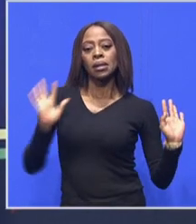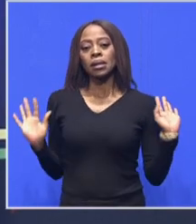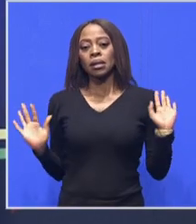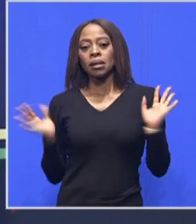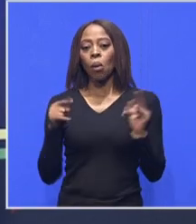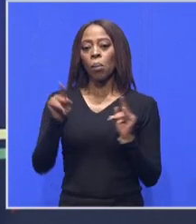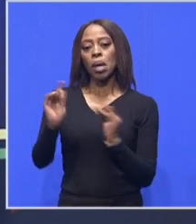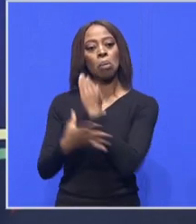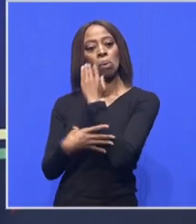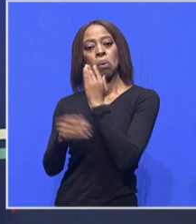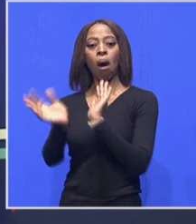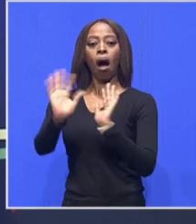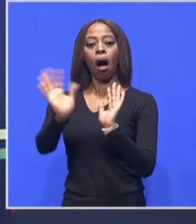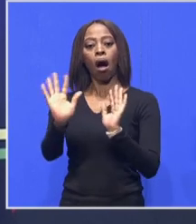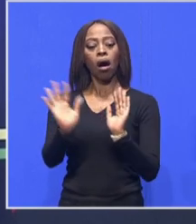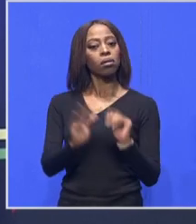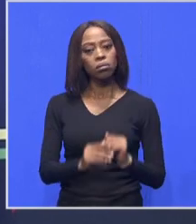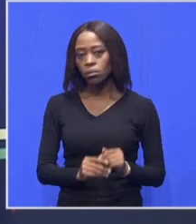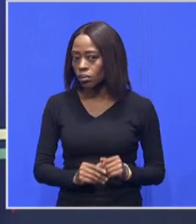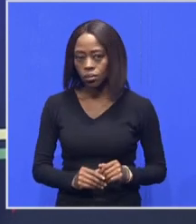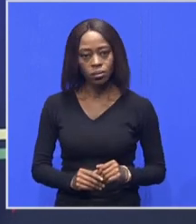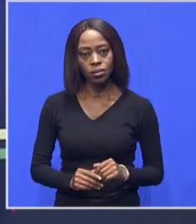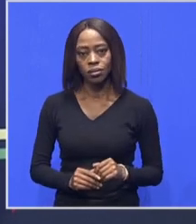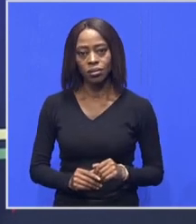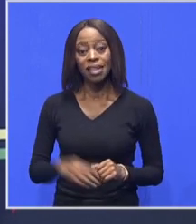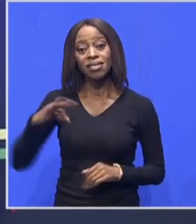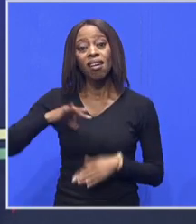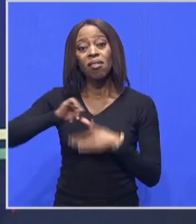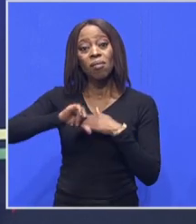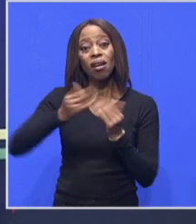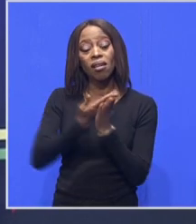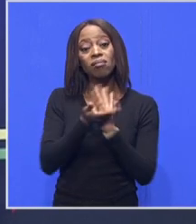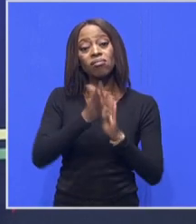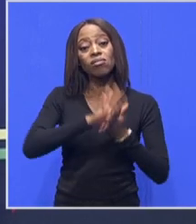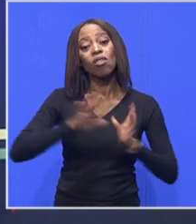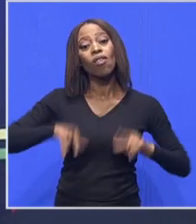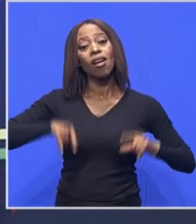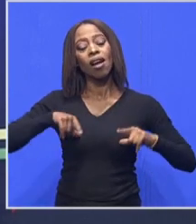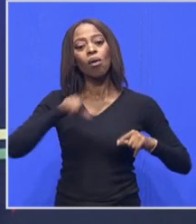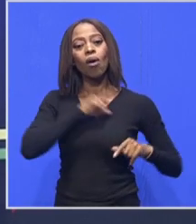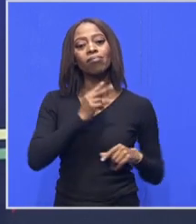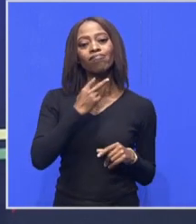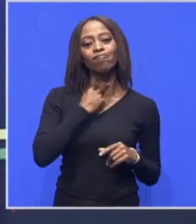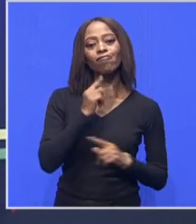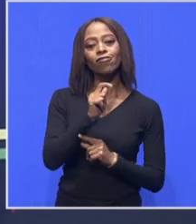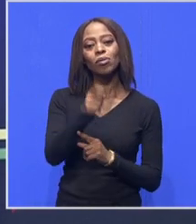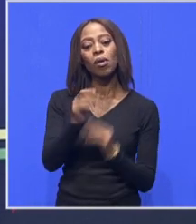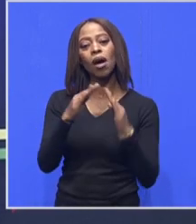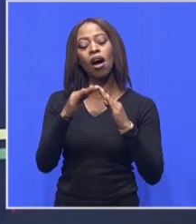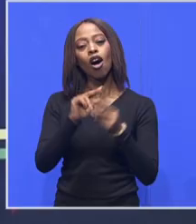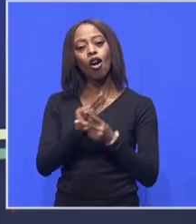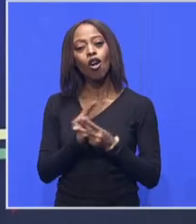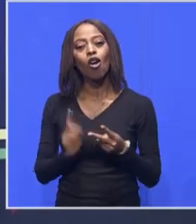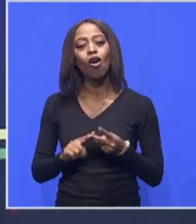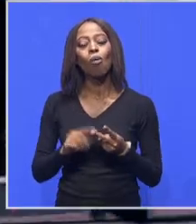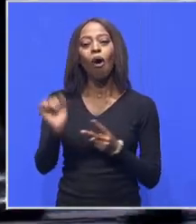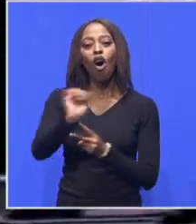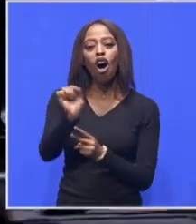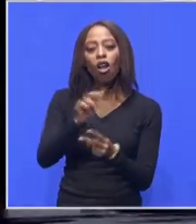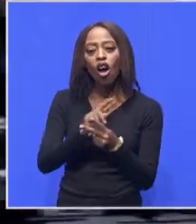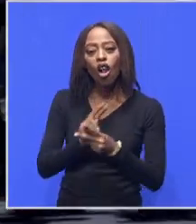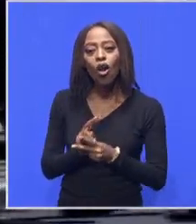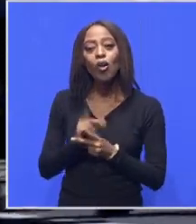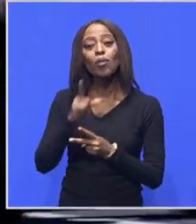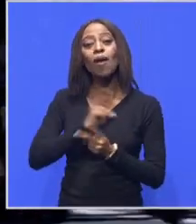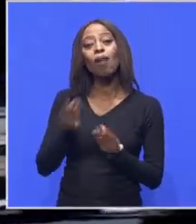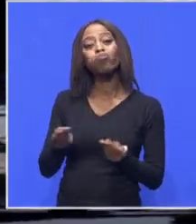separate world. It's a salary of a month that can destroy someone. They can be unable to pay a home loan, they can be unable to pay a vehicle loan, because